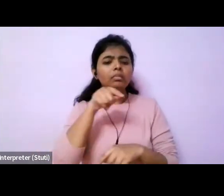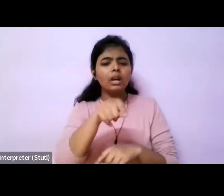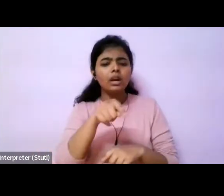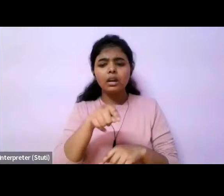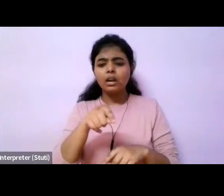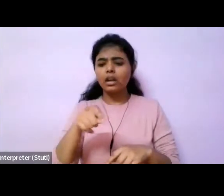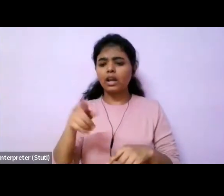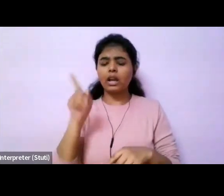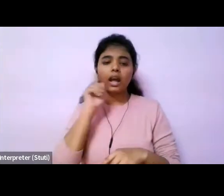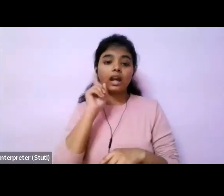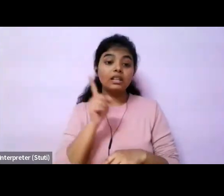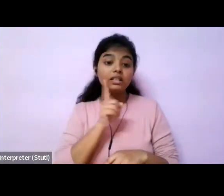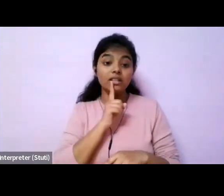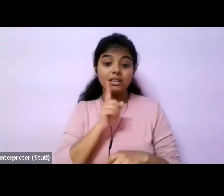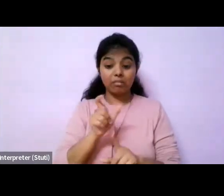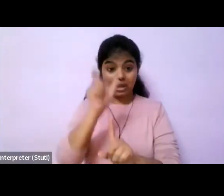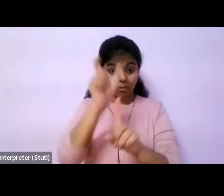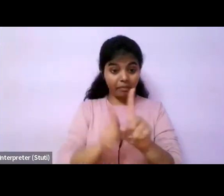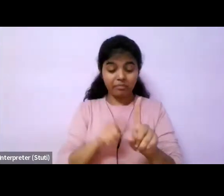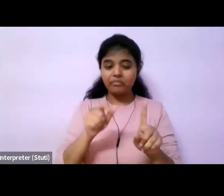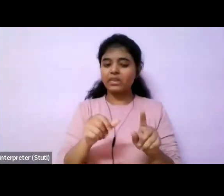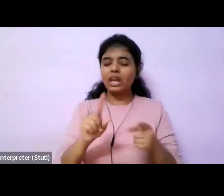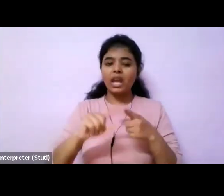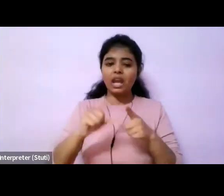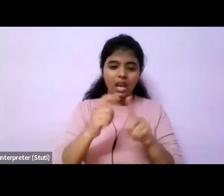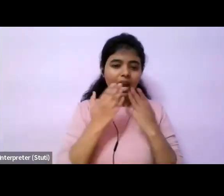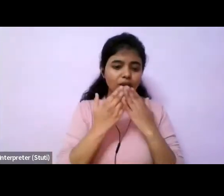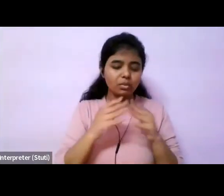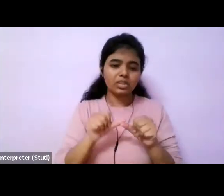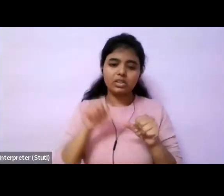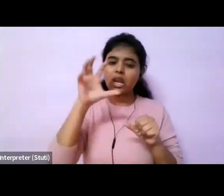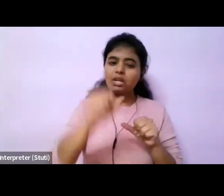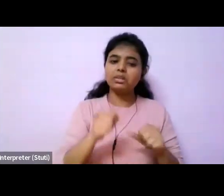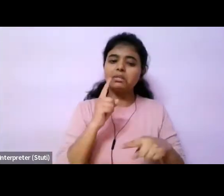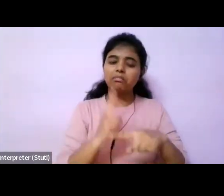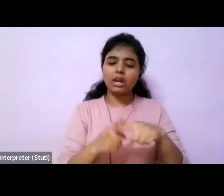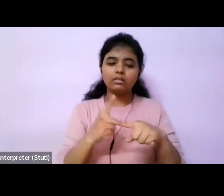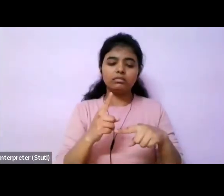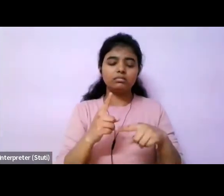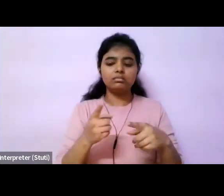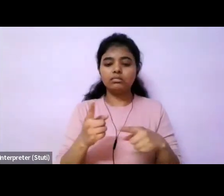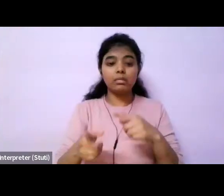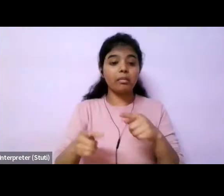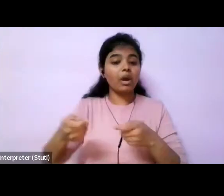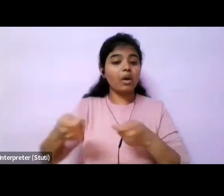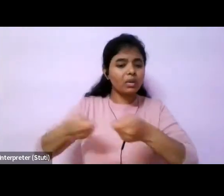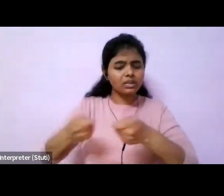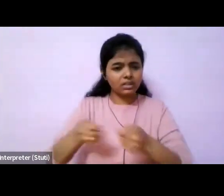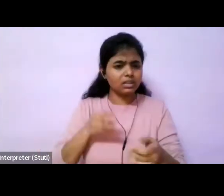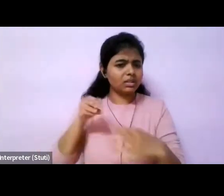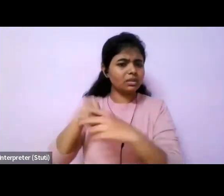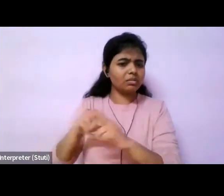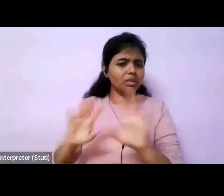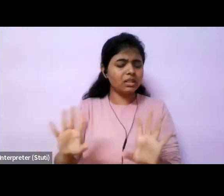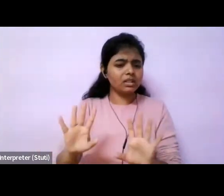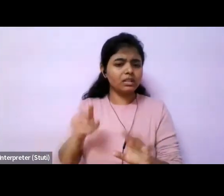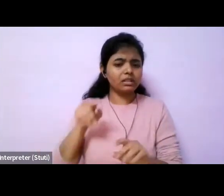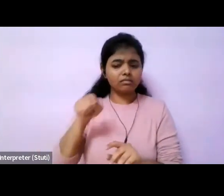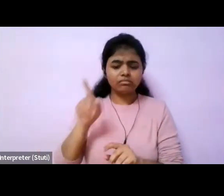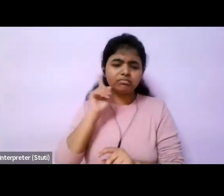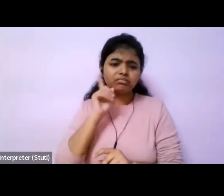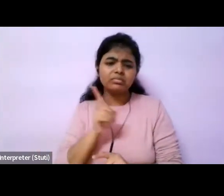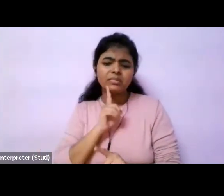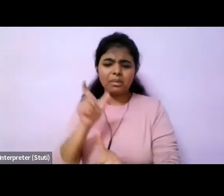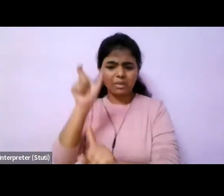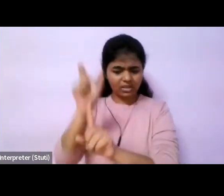deaf people with access to educational and vocational fields of their choice, and had the very notion of deafness not been steeped in